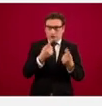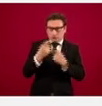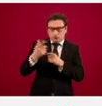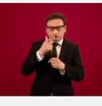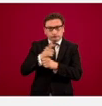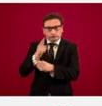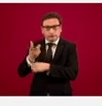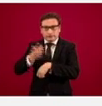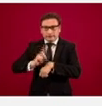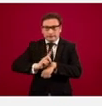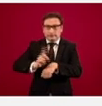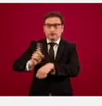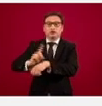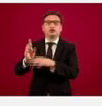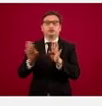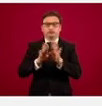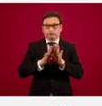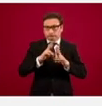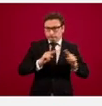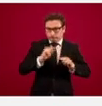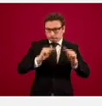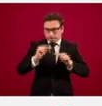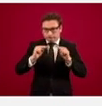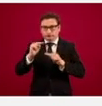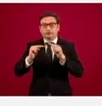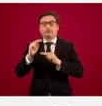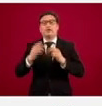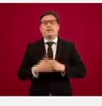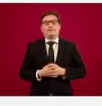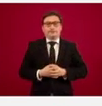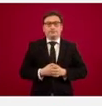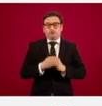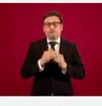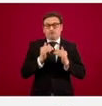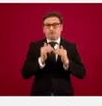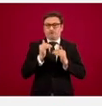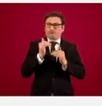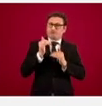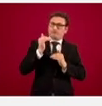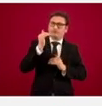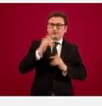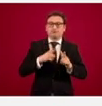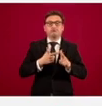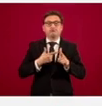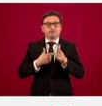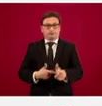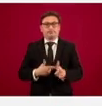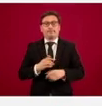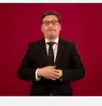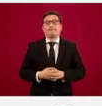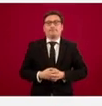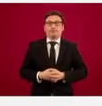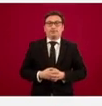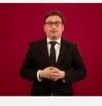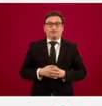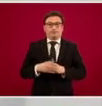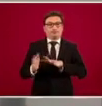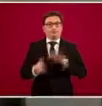hasn't increased nor decreased. It's still at an average of 6.2 globally.